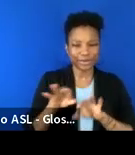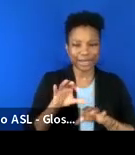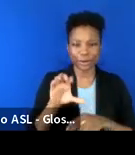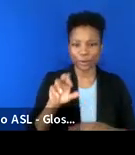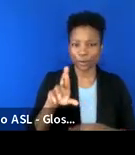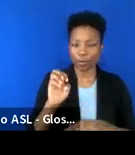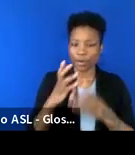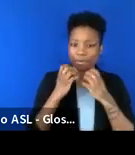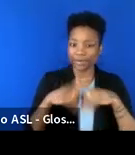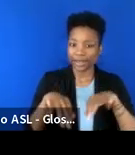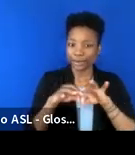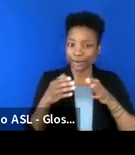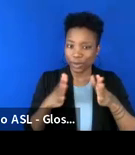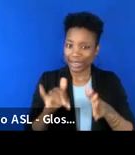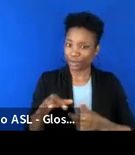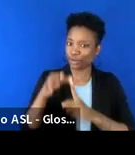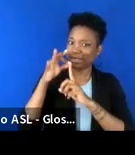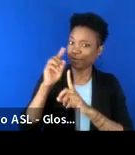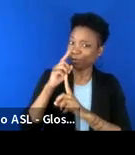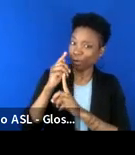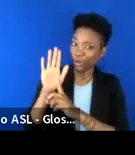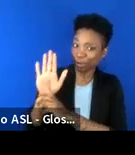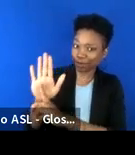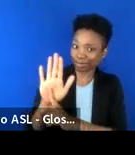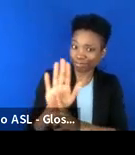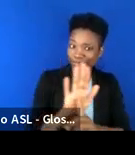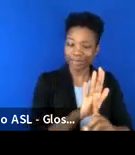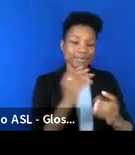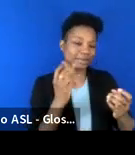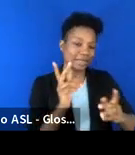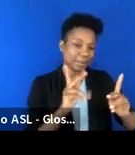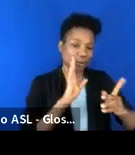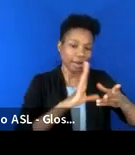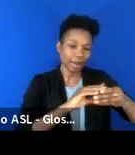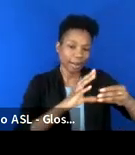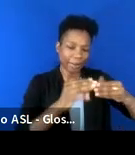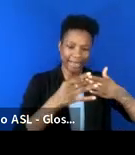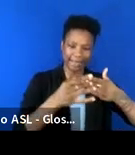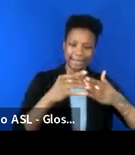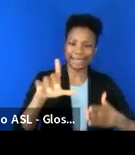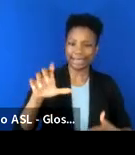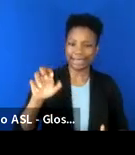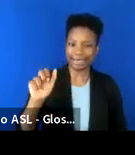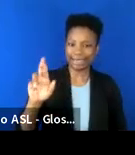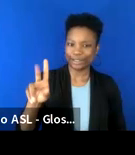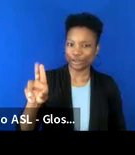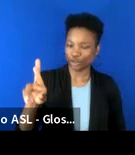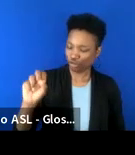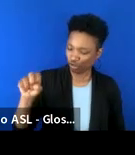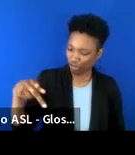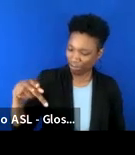is unique to you? Because many people say a core value is leadership, for example, but what is leadership in your work or in your